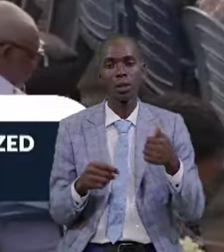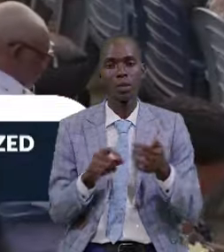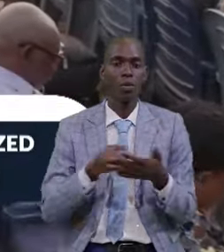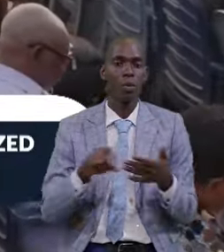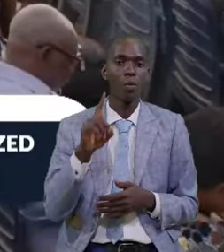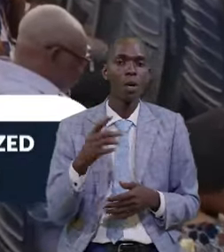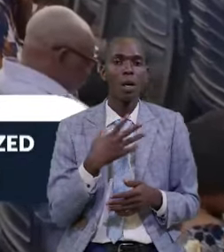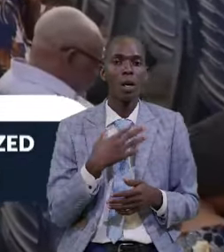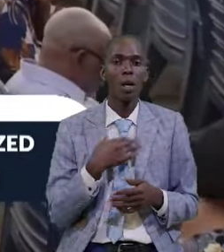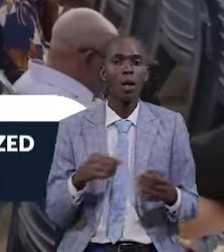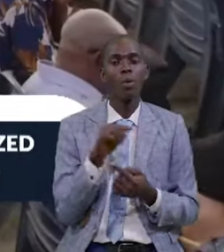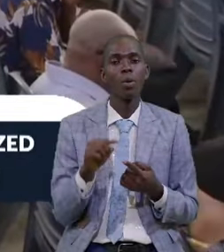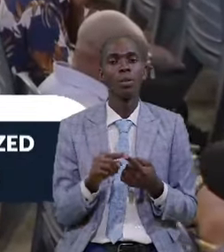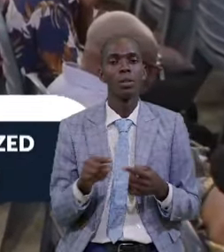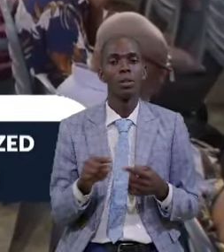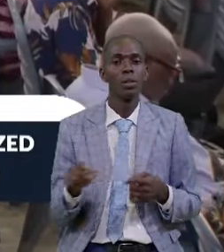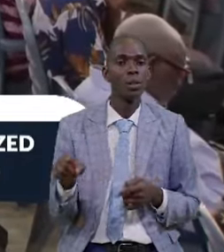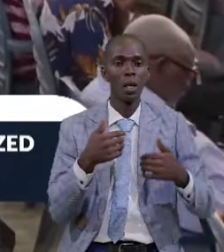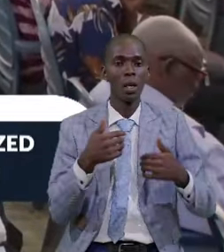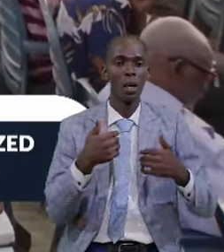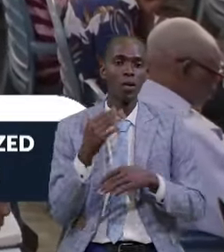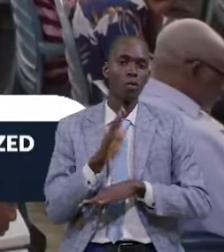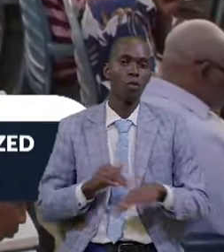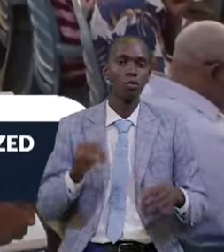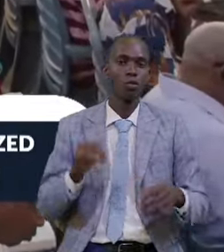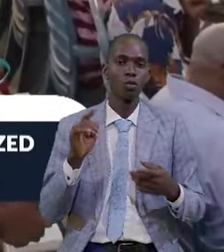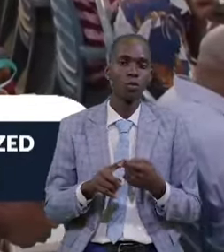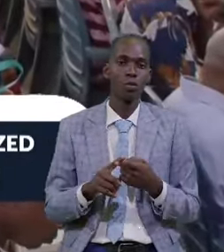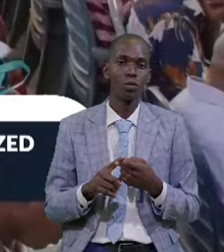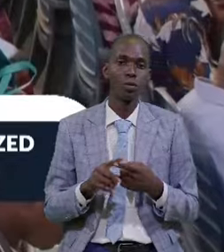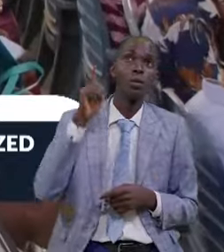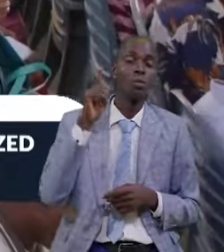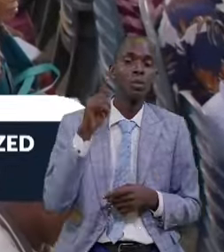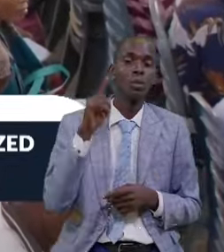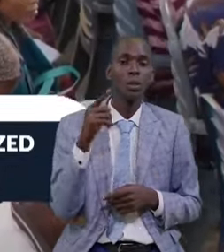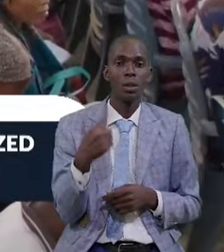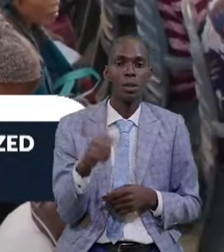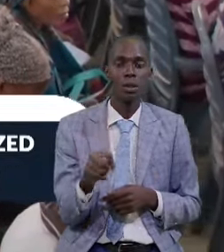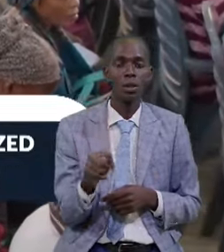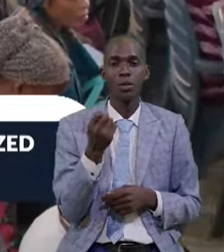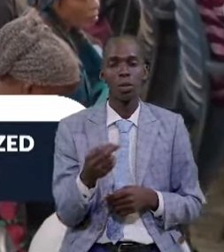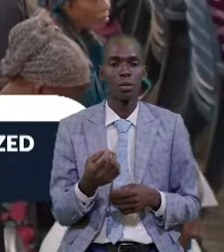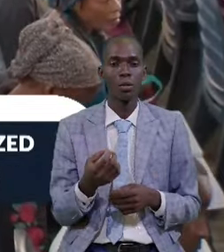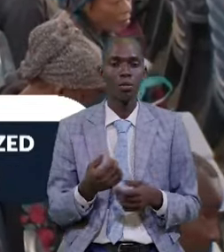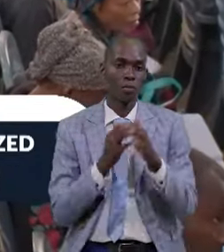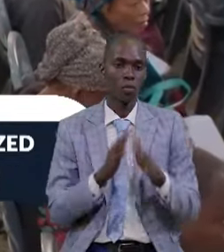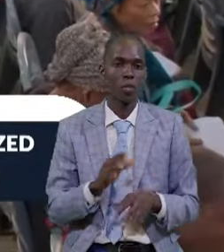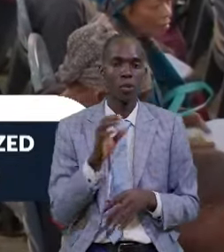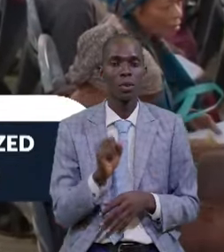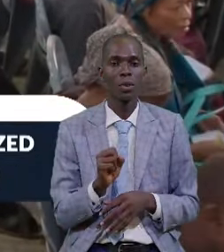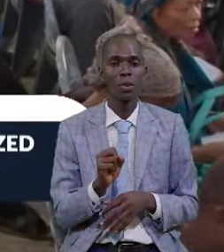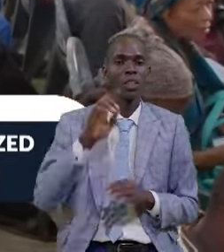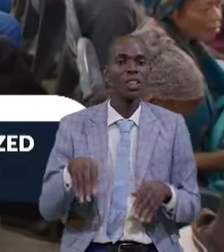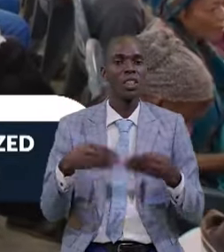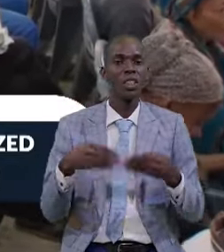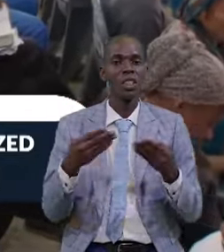when he had called unto him his 12 disciples, he gave